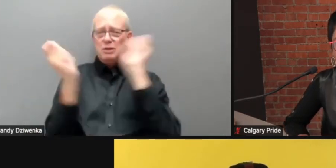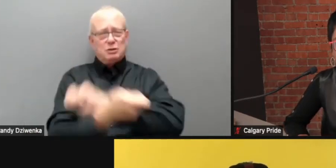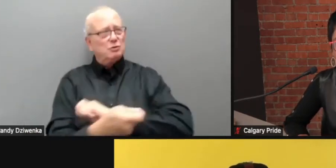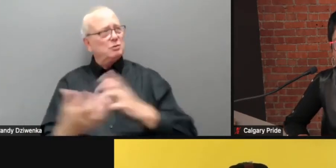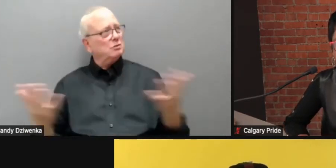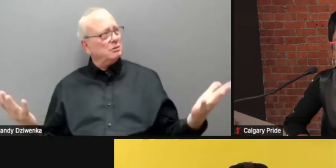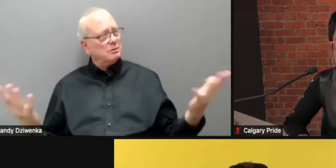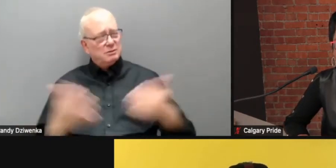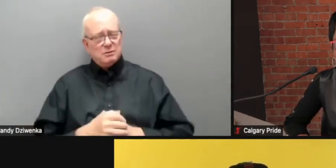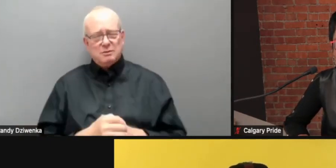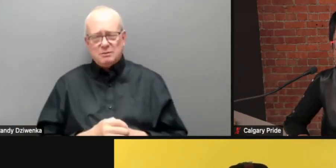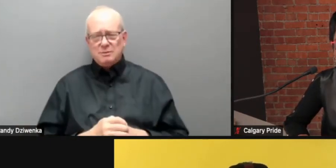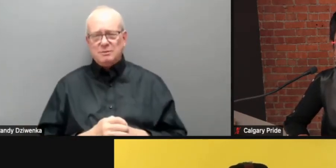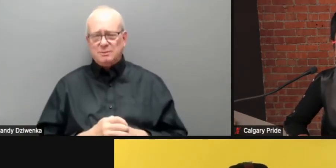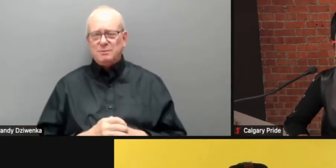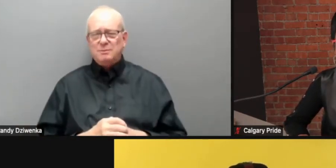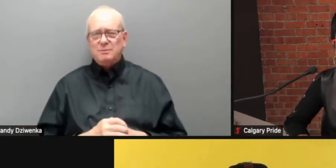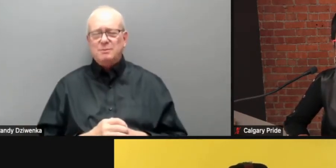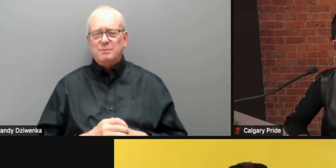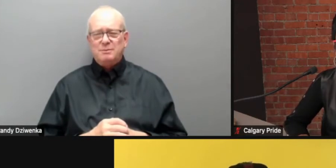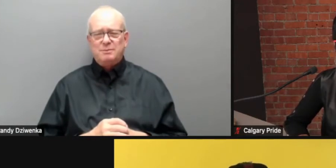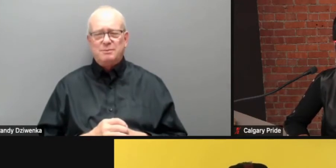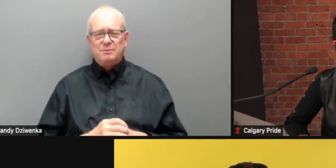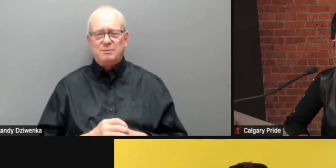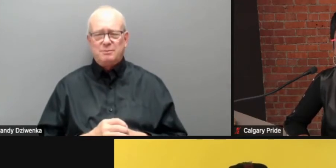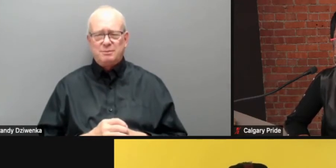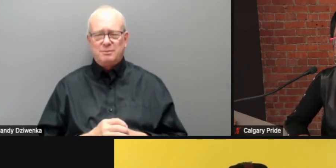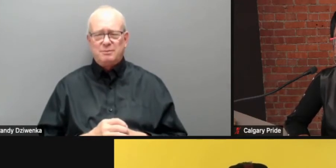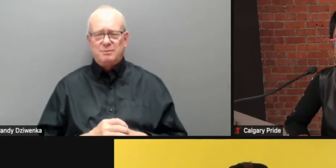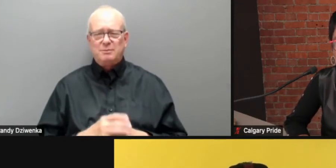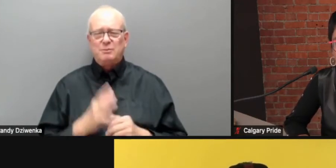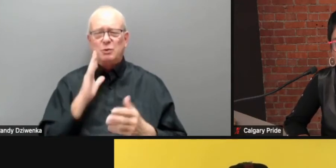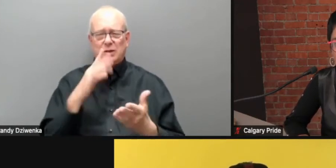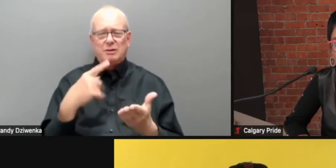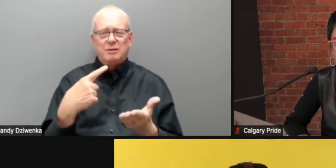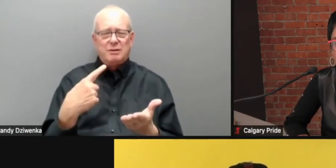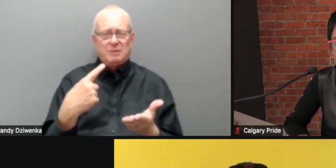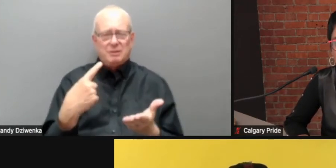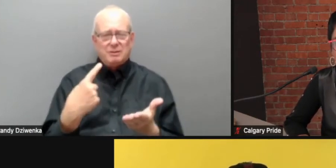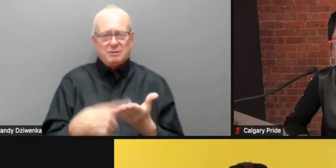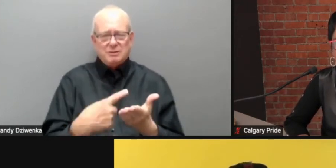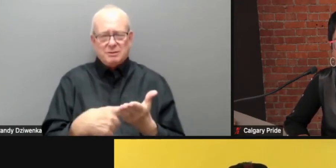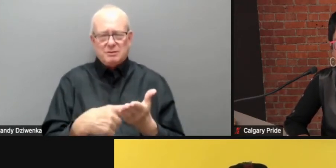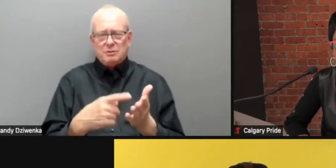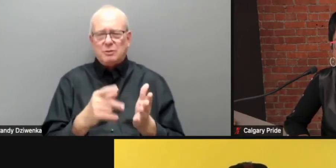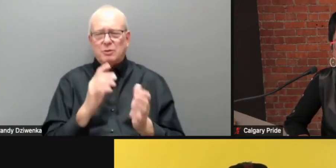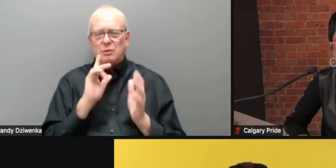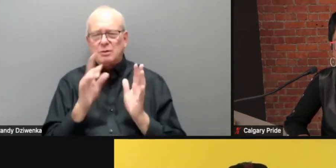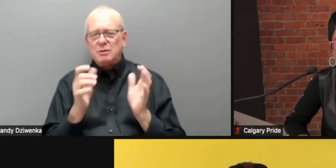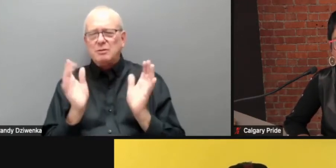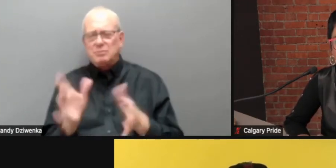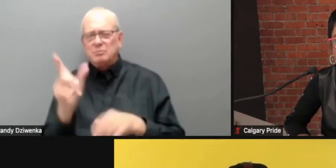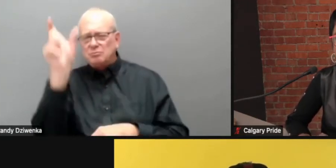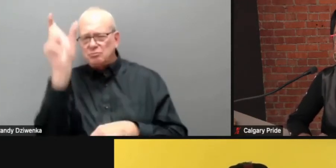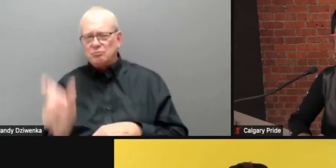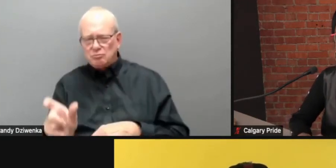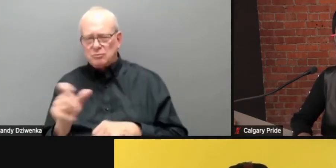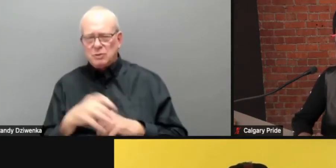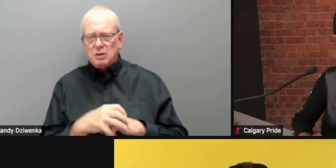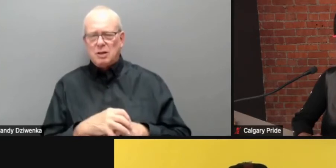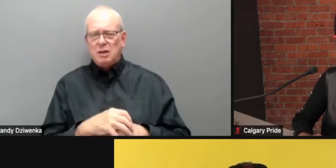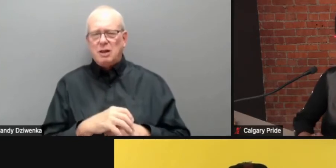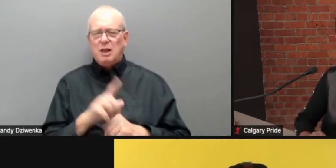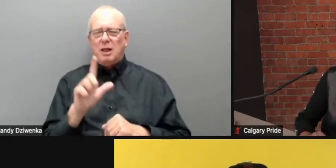a little bit later. We do have the stars of Amrit's parents, Lavina and Suresh Kapai, who are part of